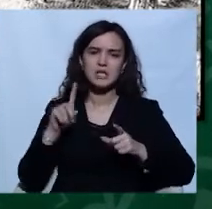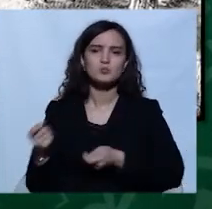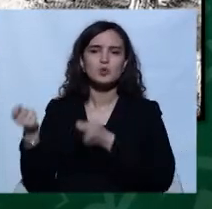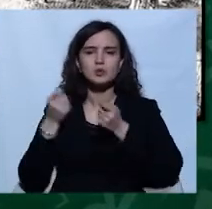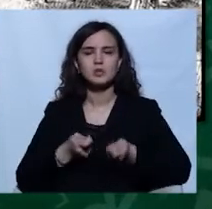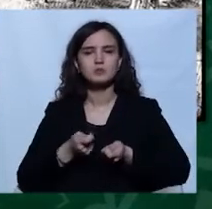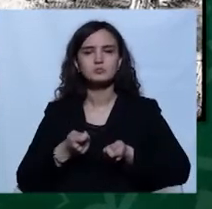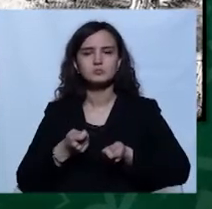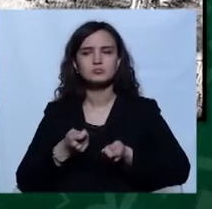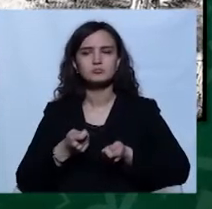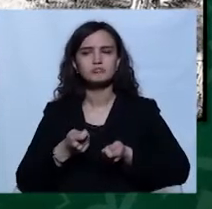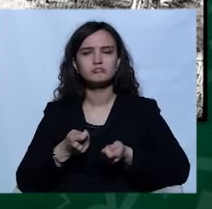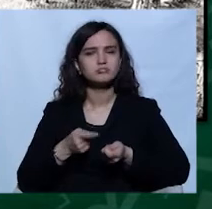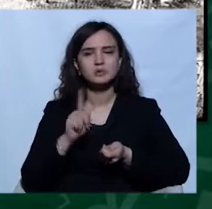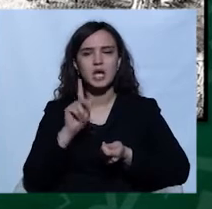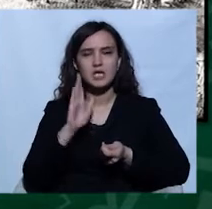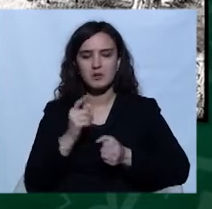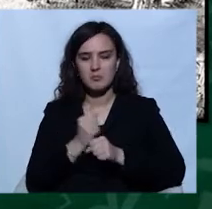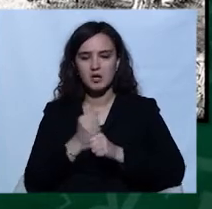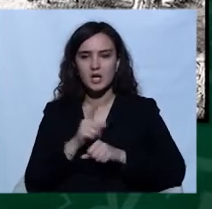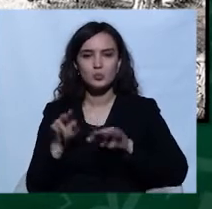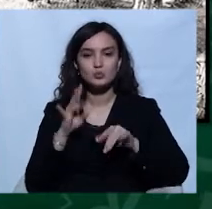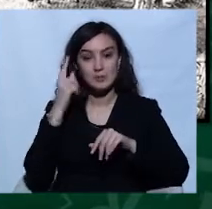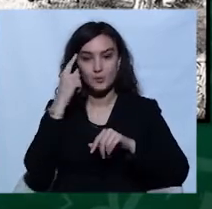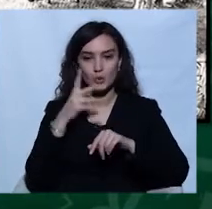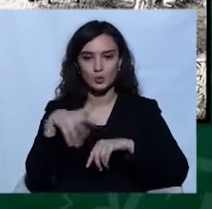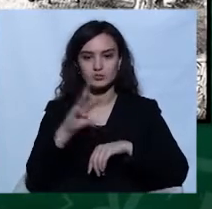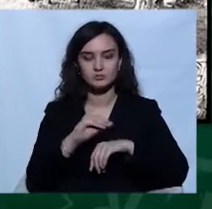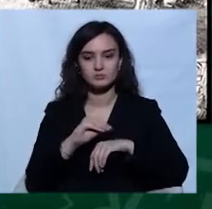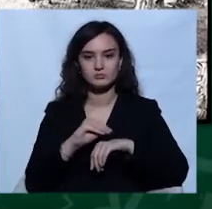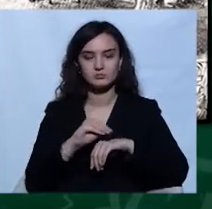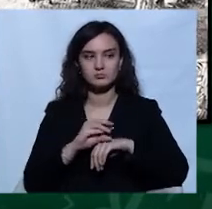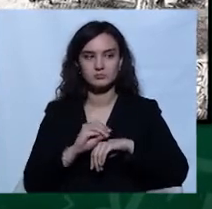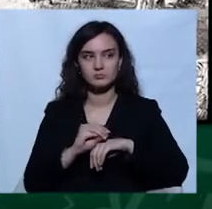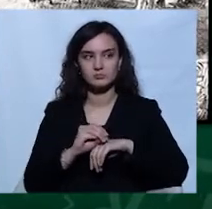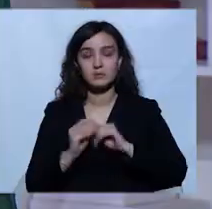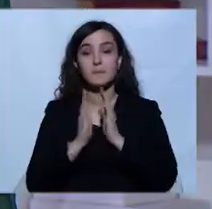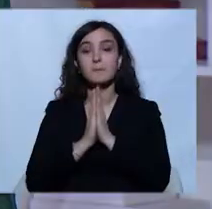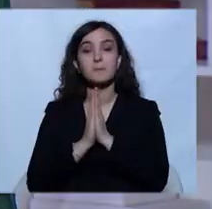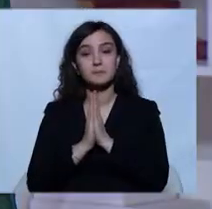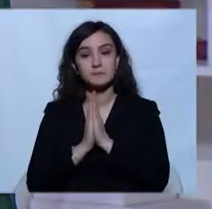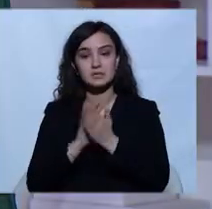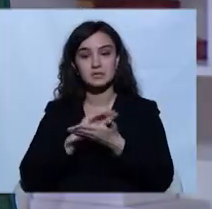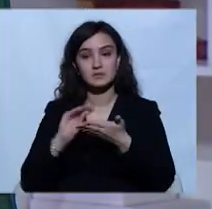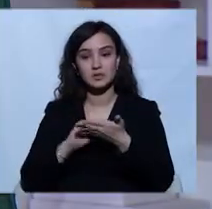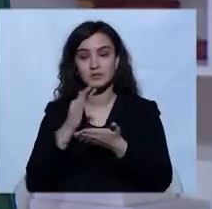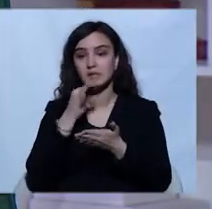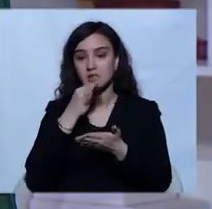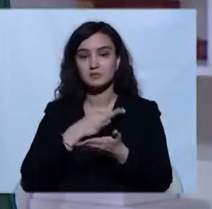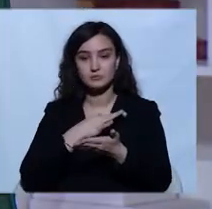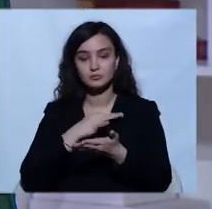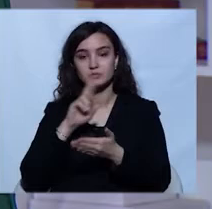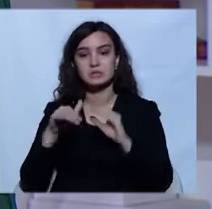on a deserted island? Great question. We'll have to think about that too. So please write your answers down